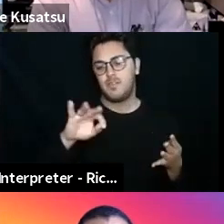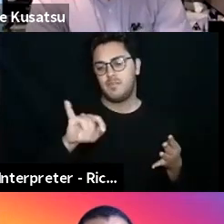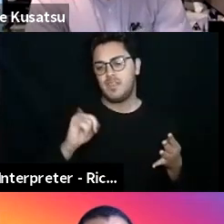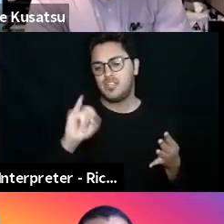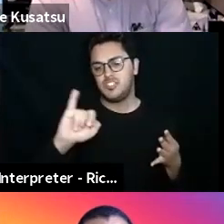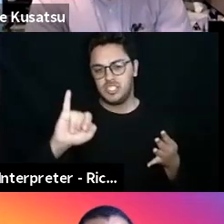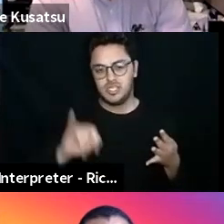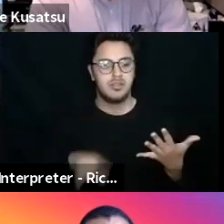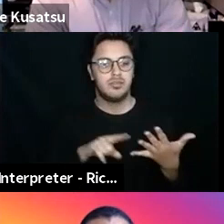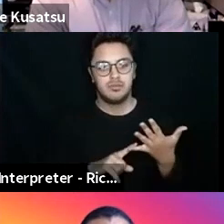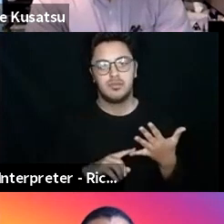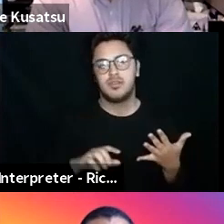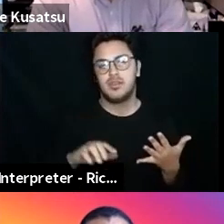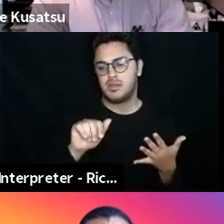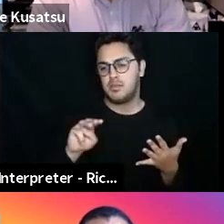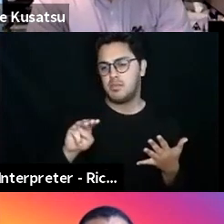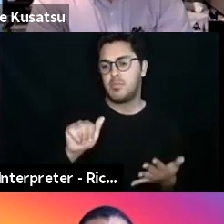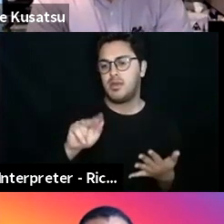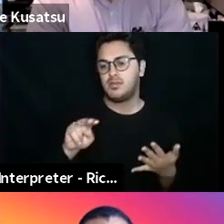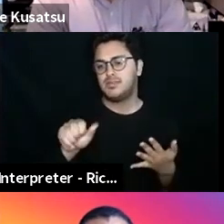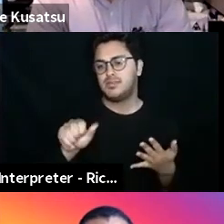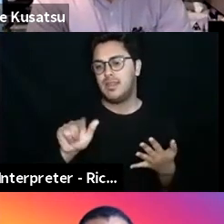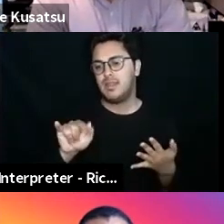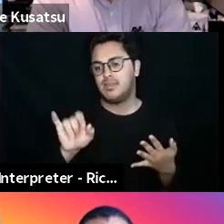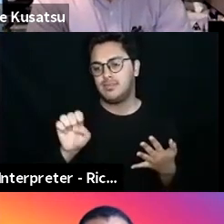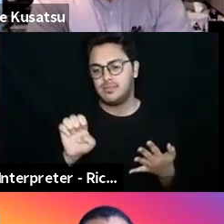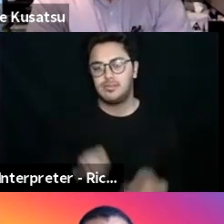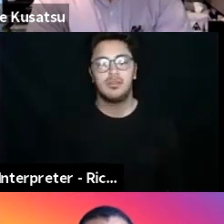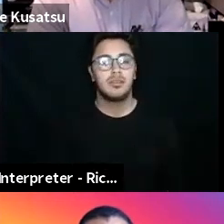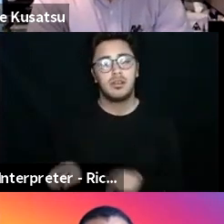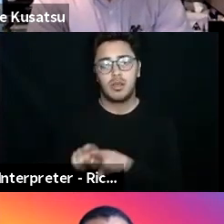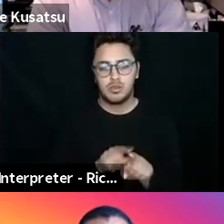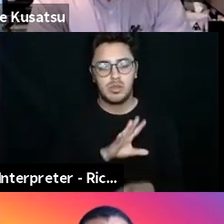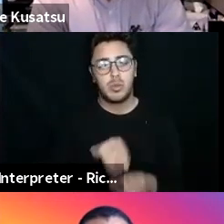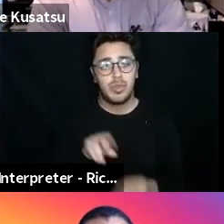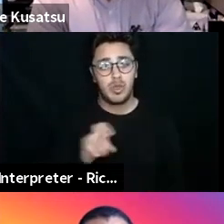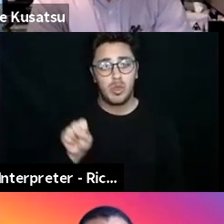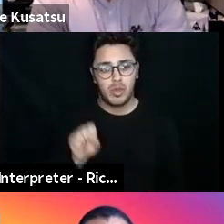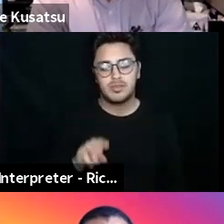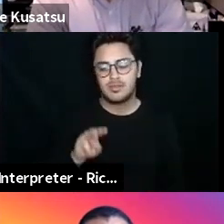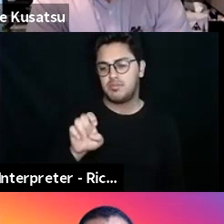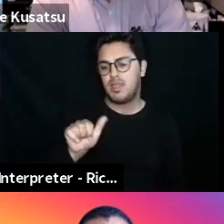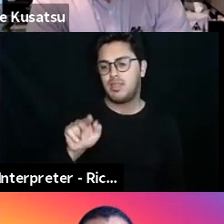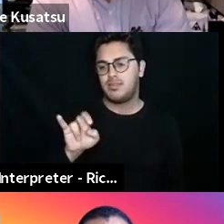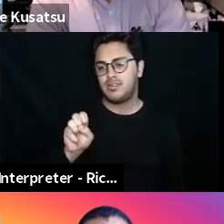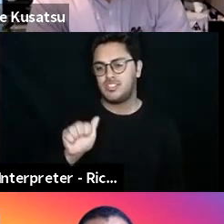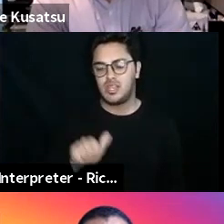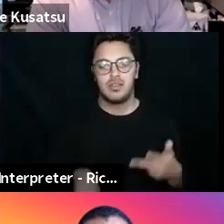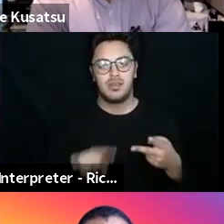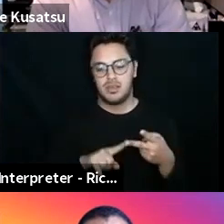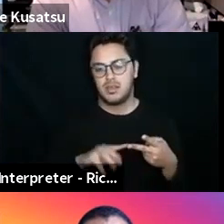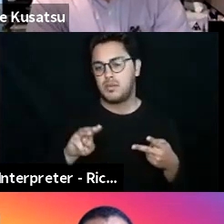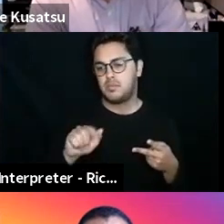Marshallese peoples, and encompasses the people within the United States jurisdictions of Melanesia, Micronesia, and